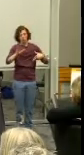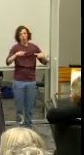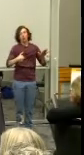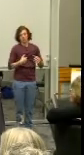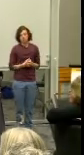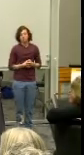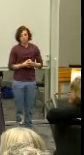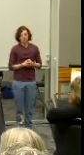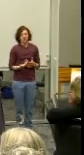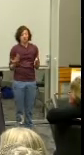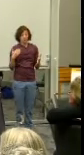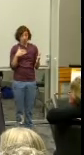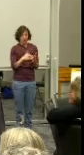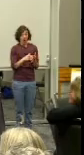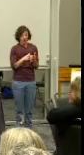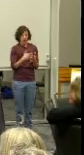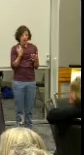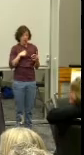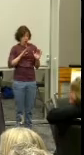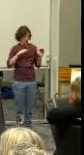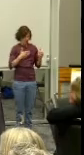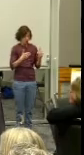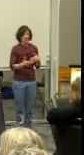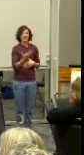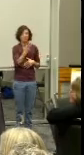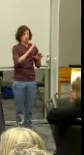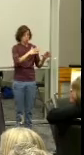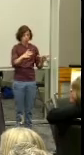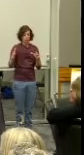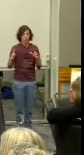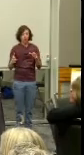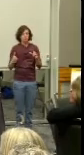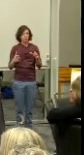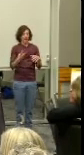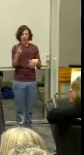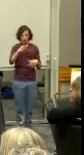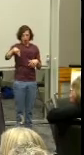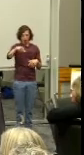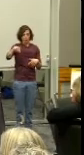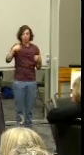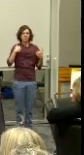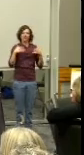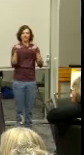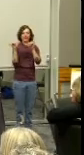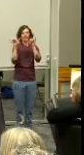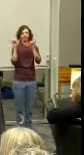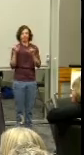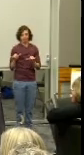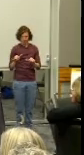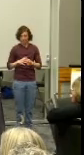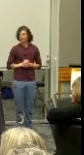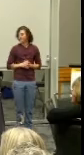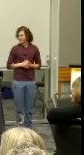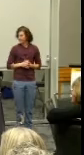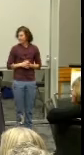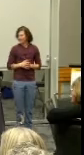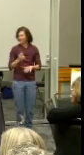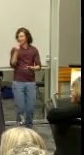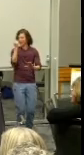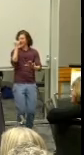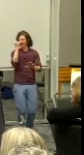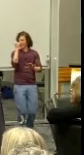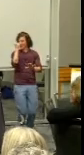the populations that we're focused here, that is a common feature. However, there are